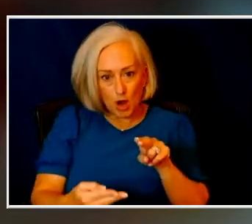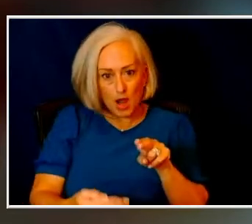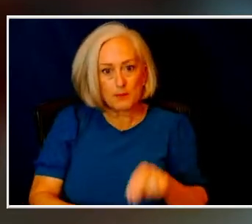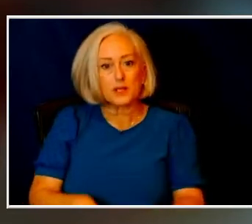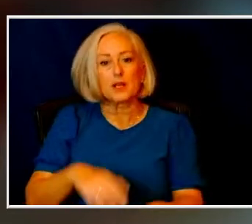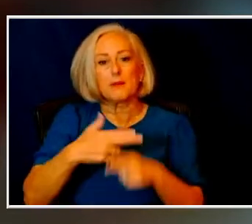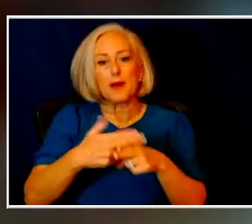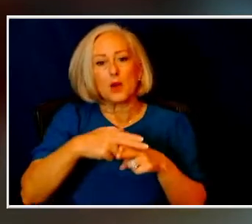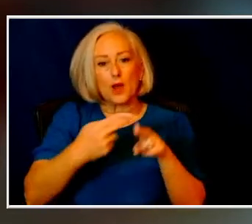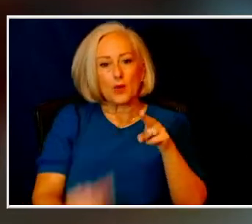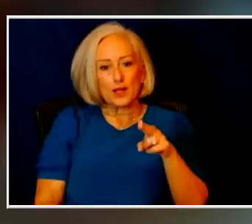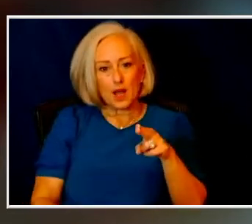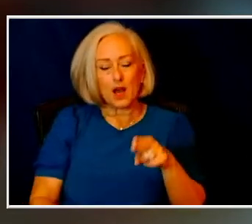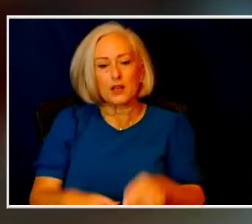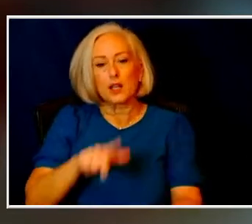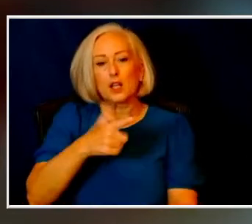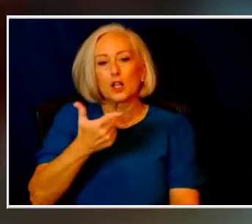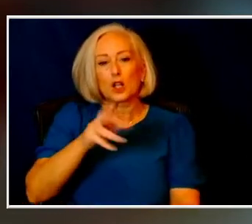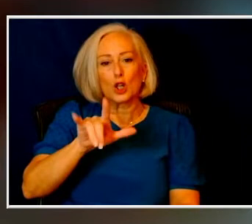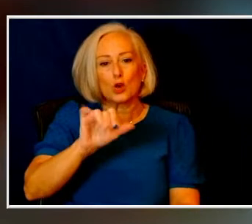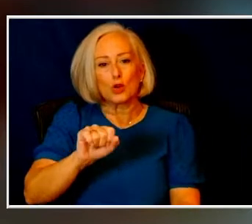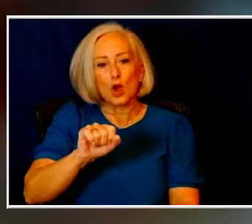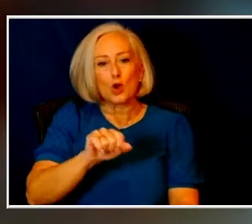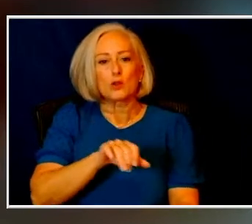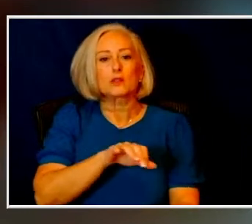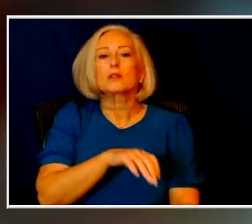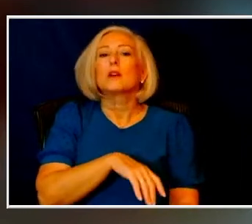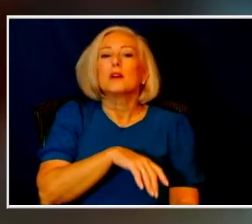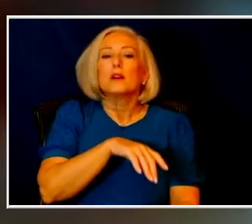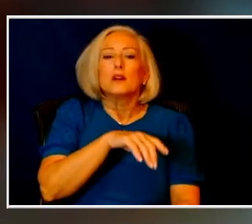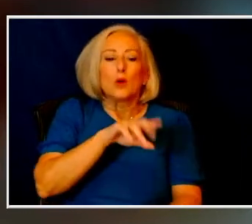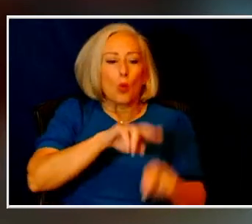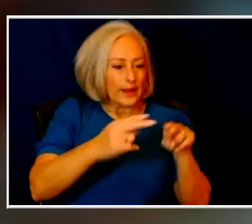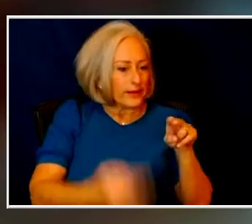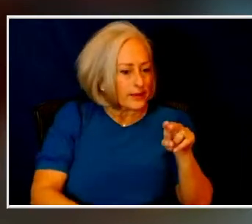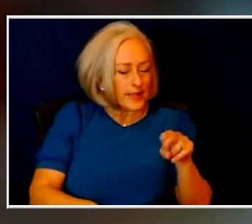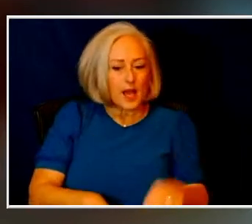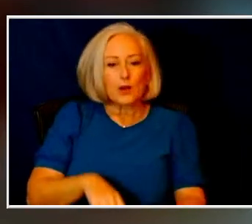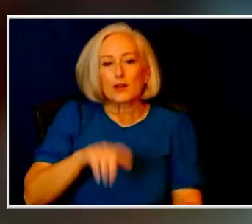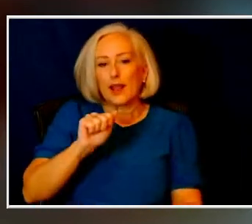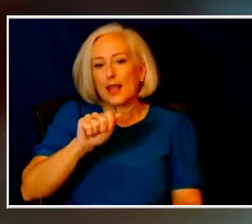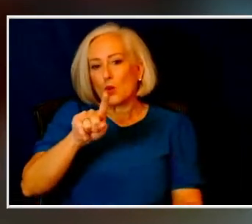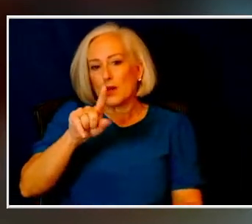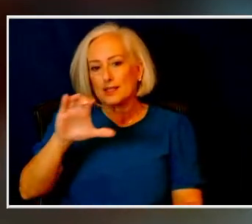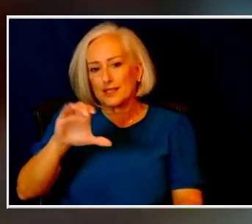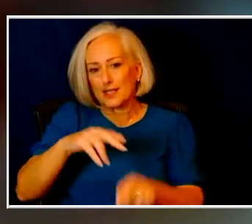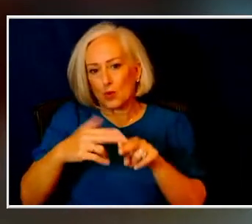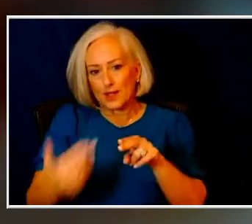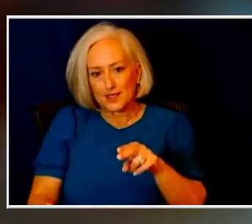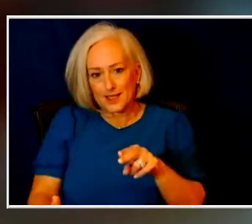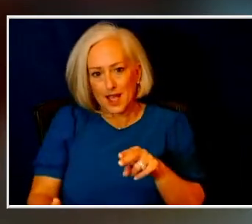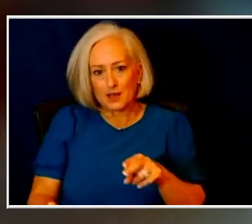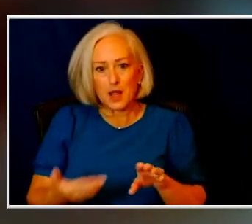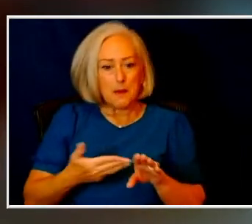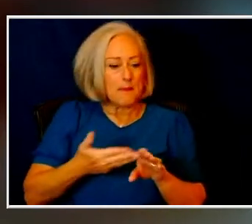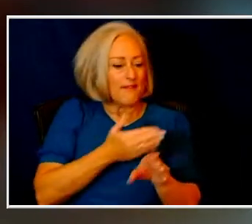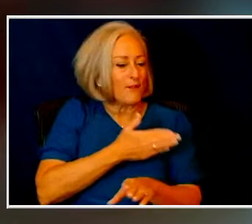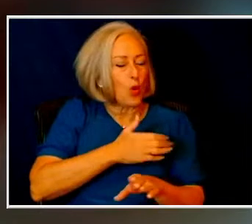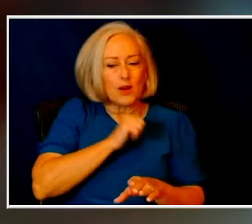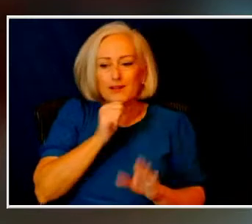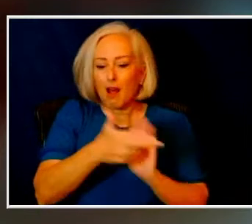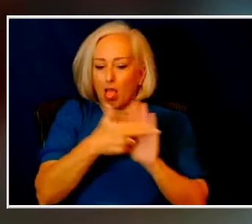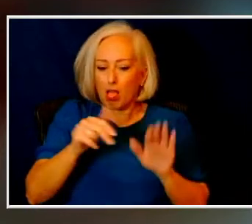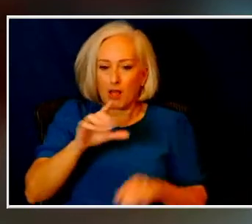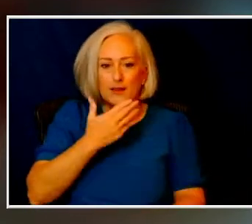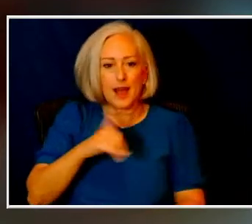from 129 down to 91, my hemoglobin A1C went from 6.7 borderline, I wasn't declared a diabetic,